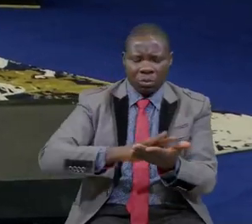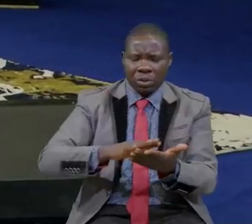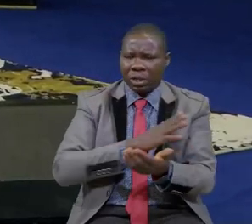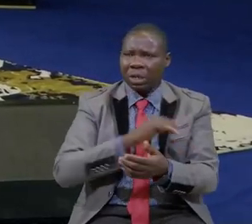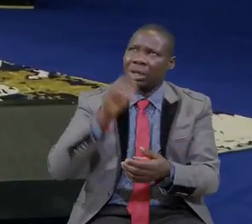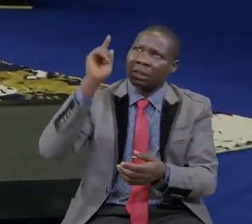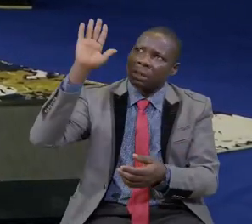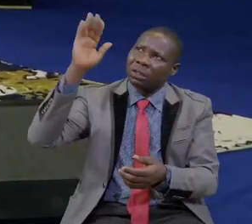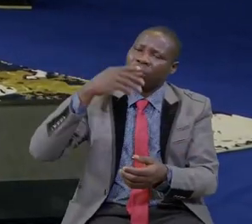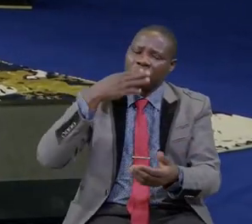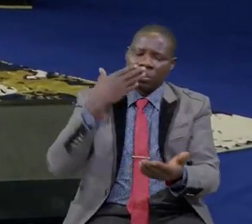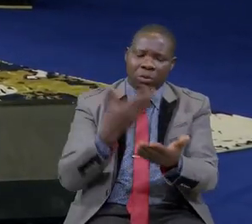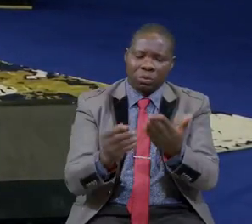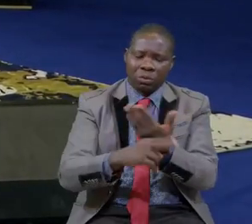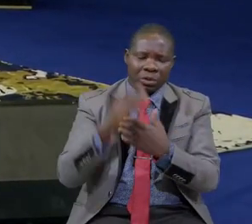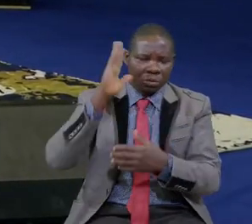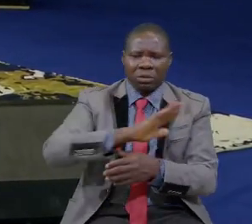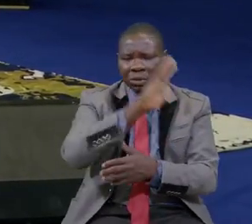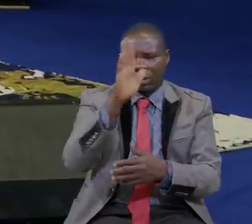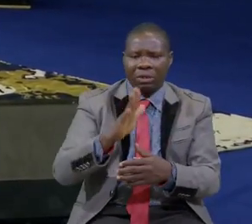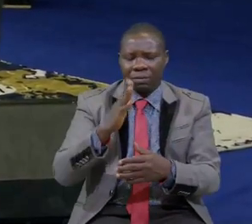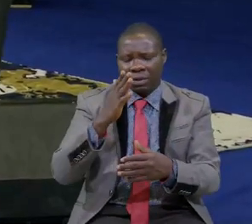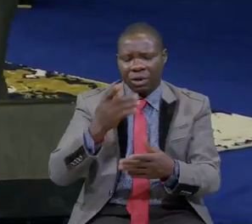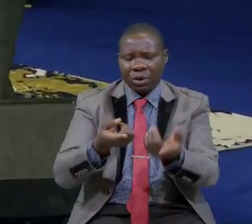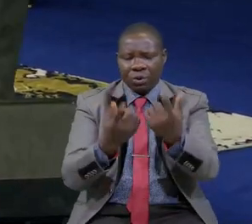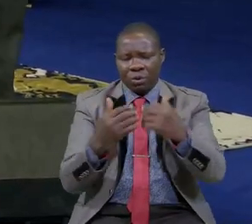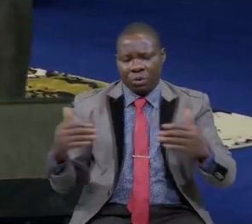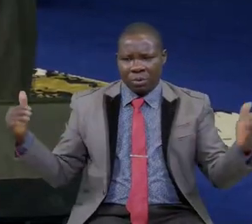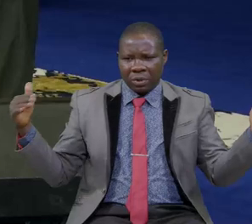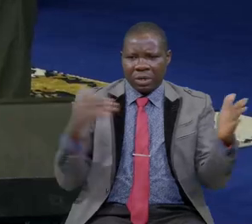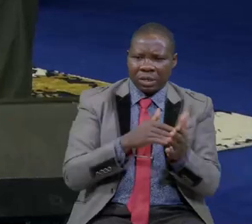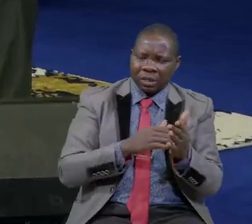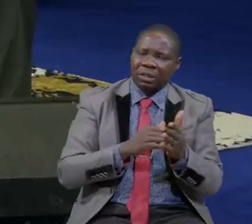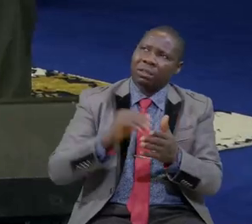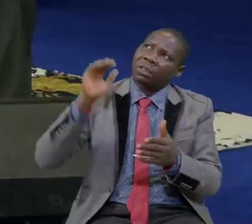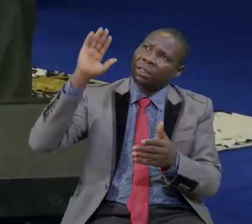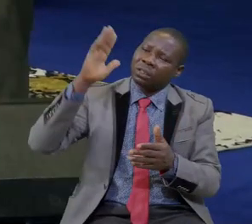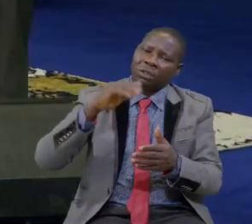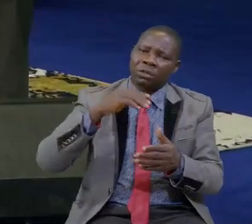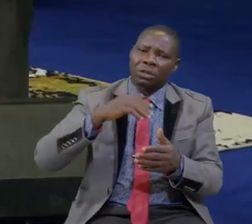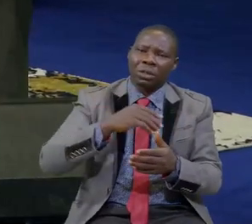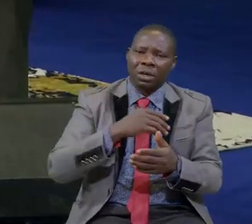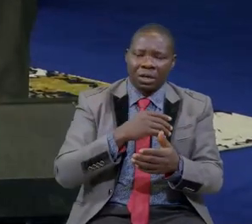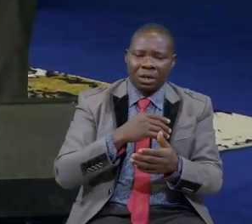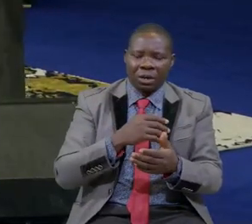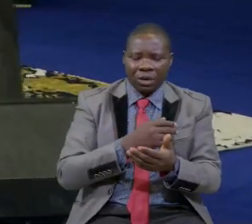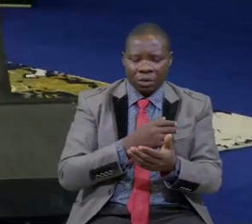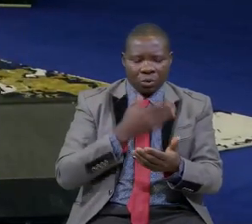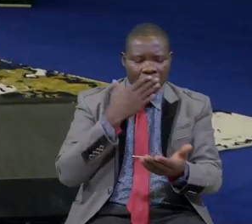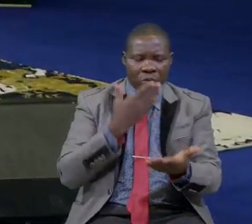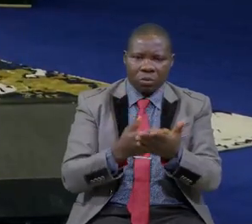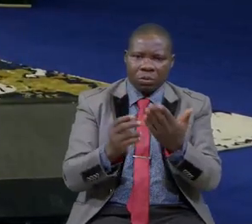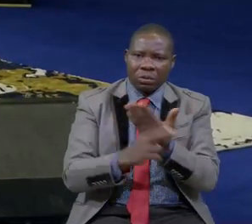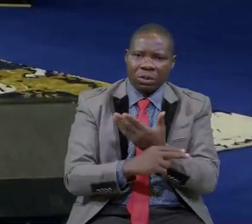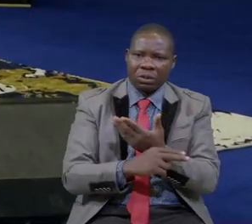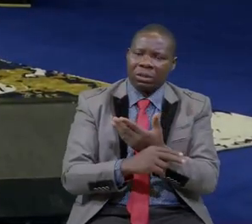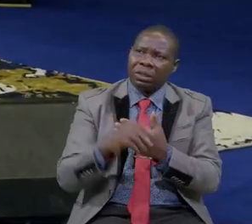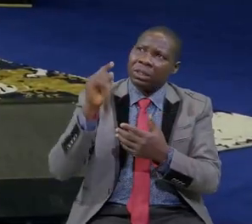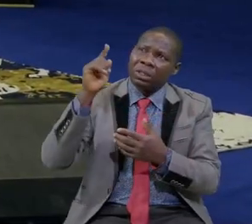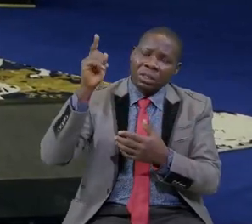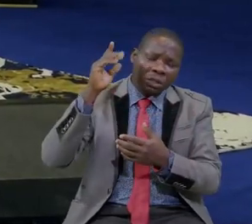holiness. His goodness will never contradict his demands. He wants us to live